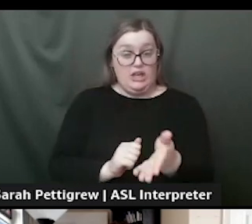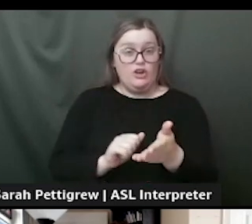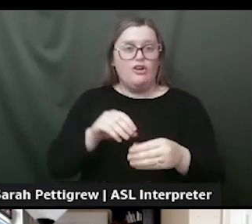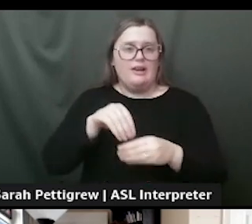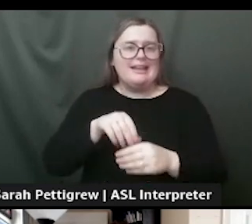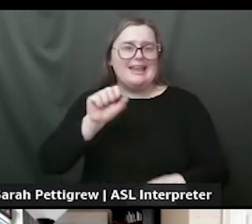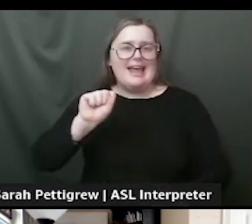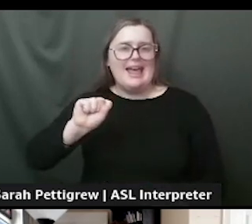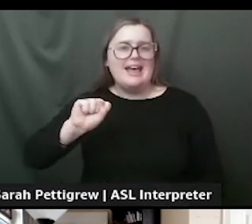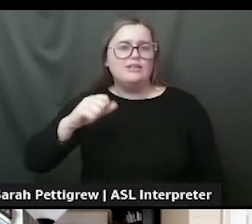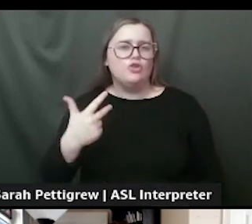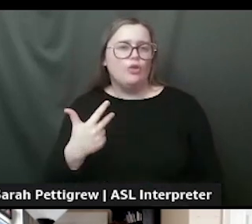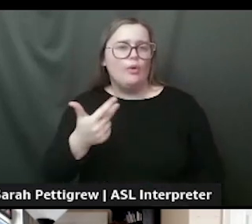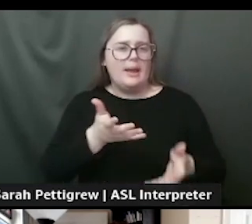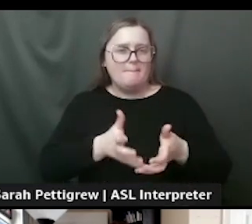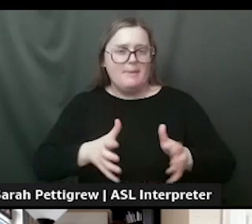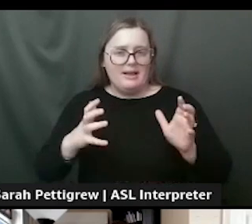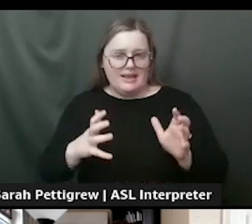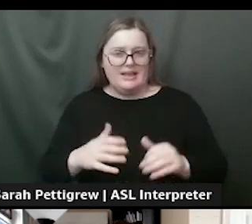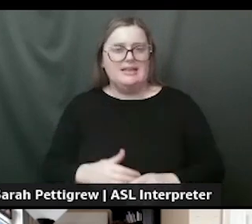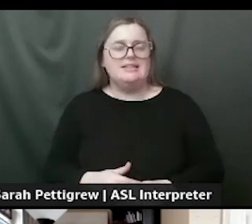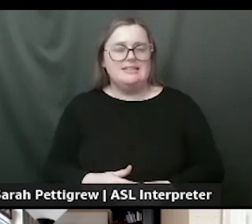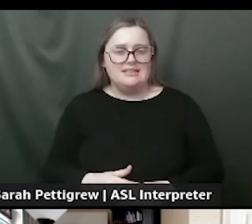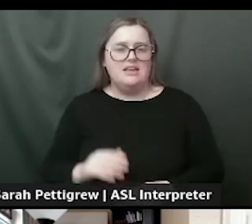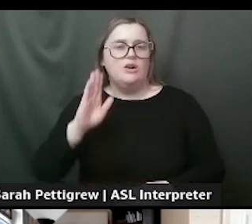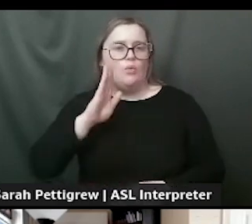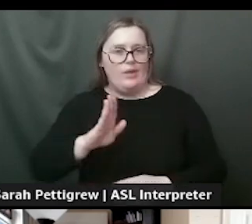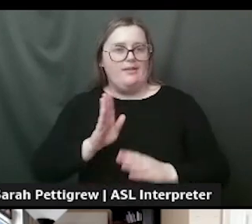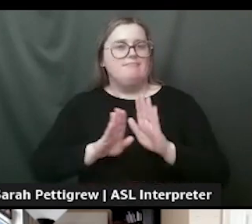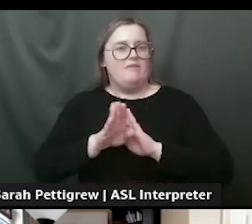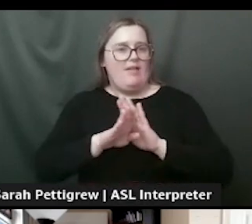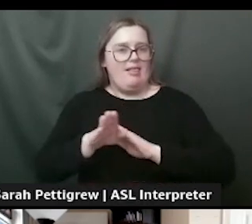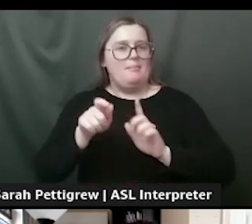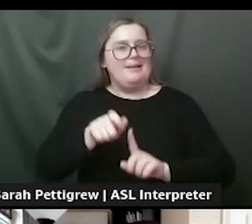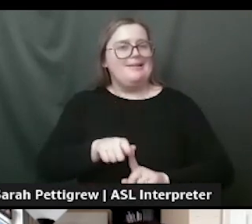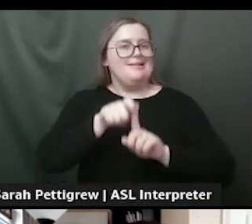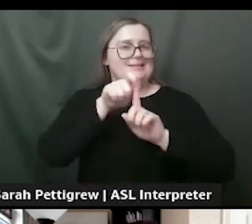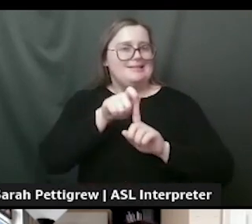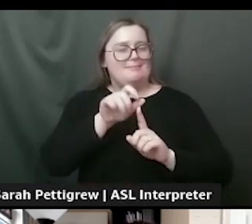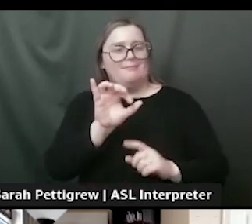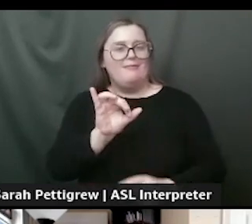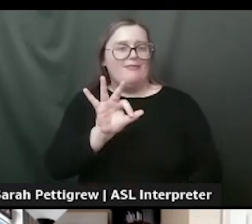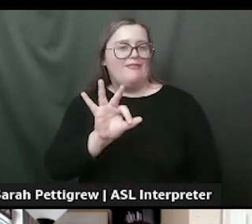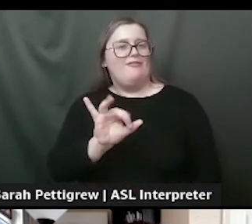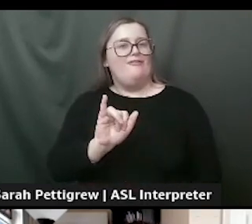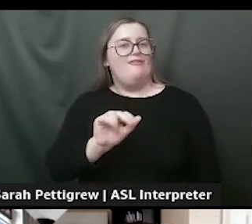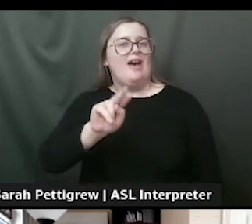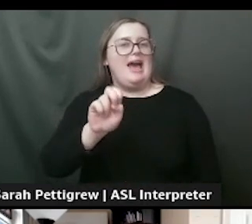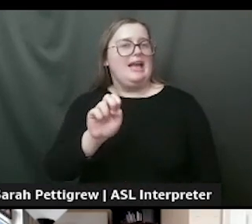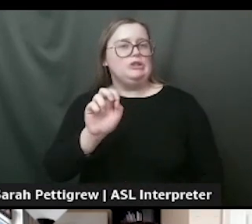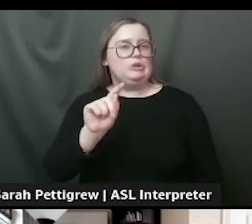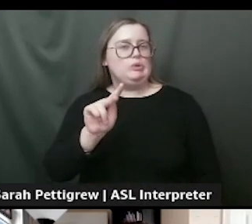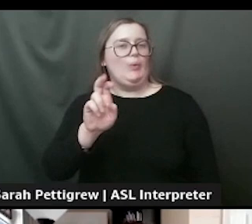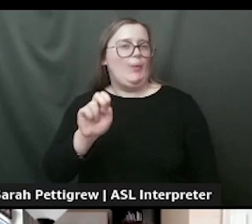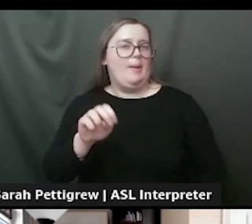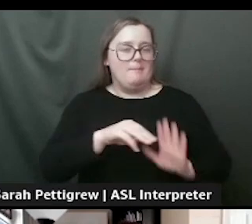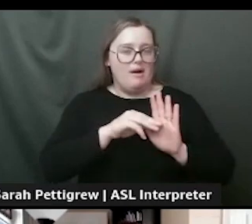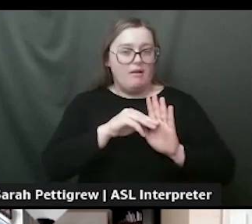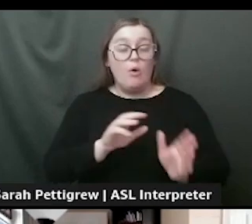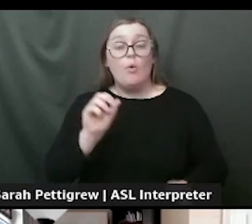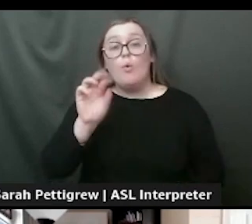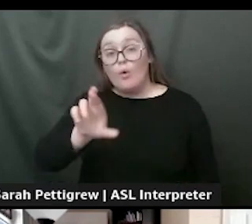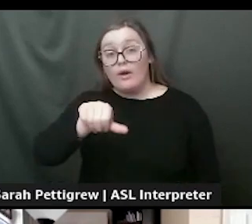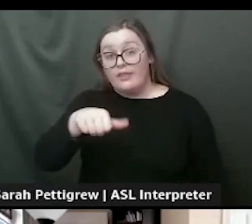bucket, and come up with a customized model, so fine-tune it. Or there is another